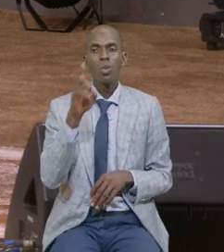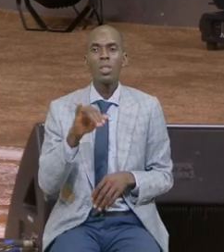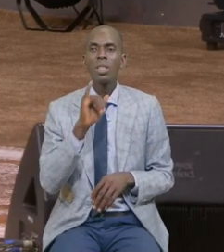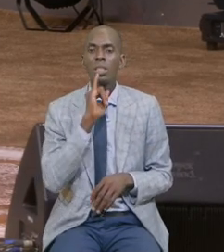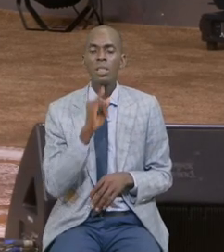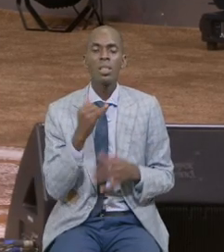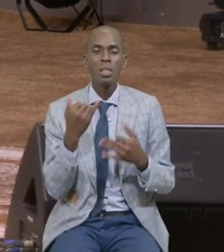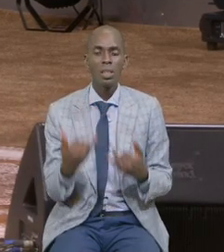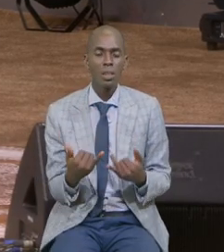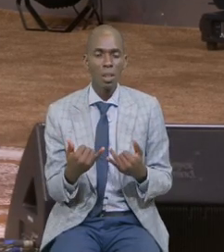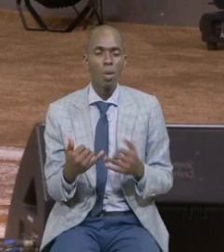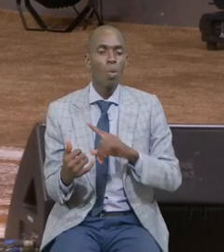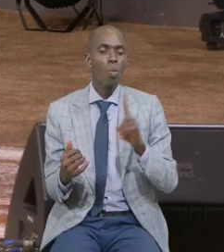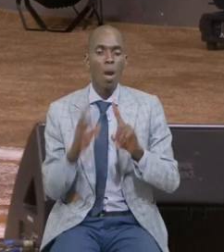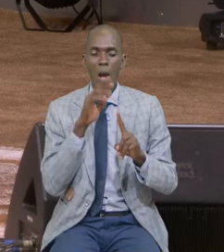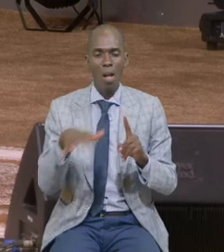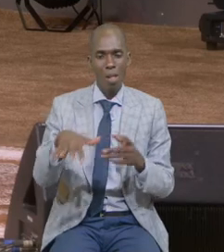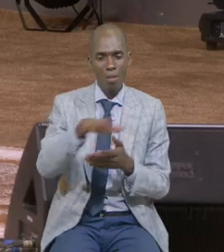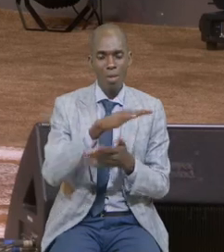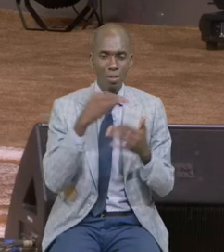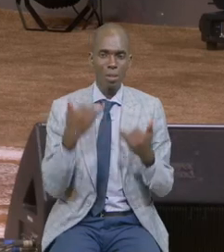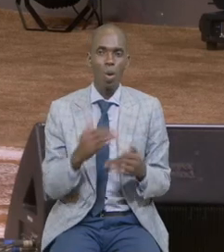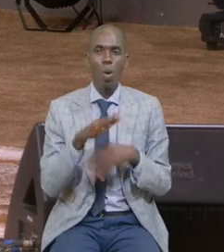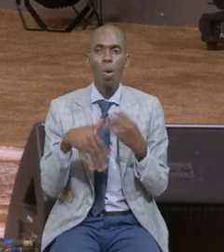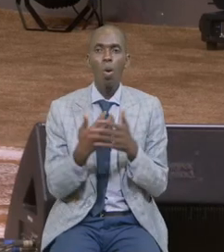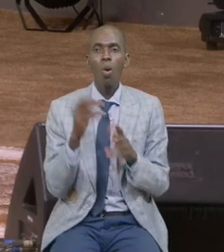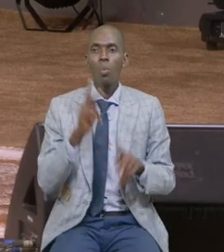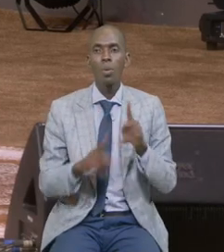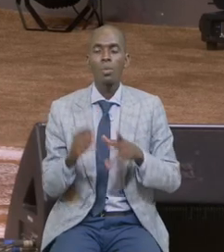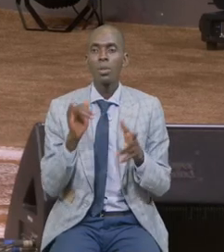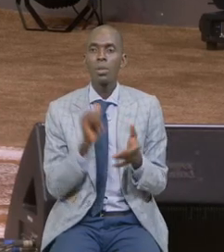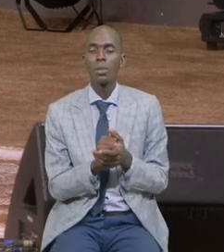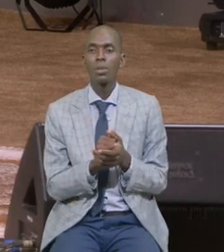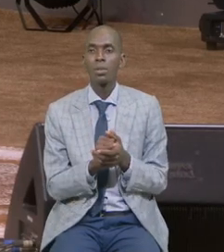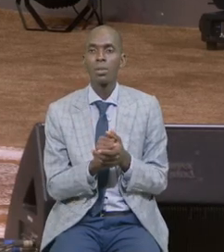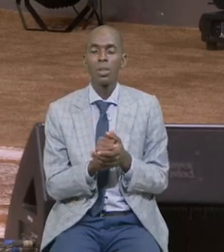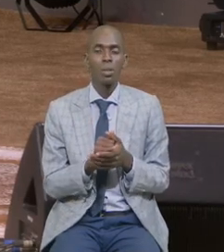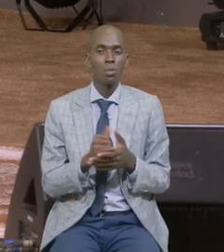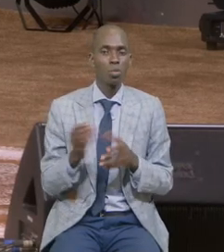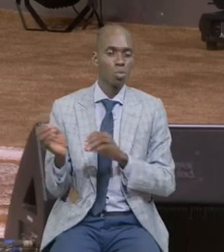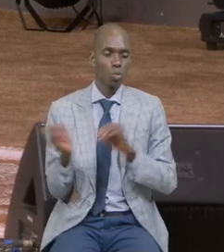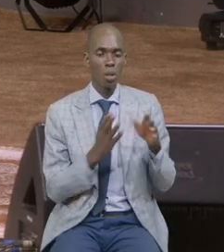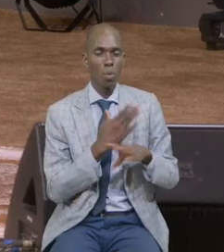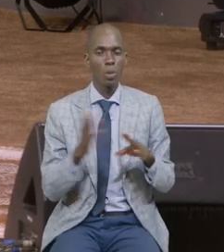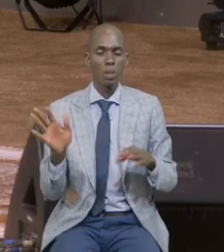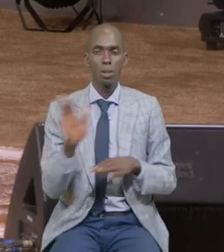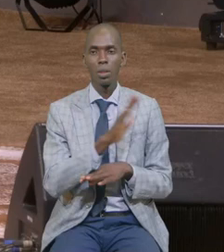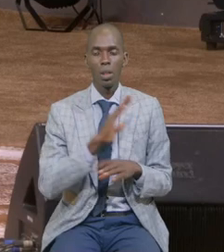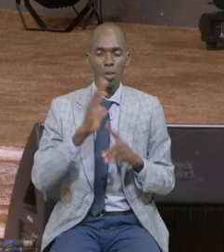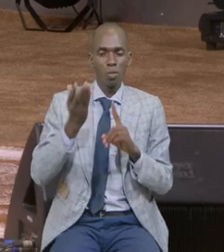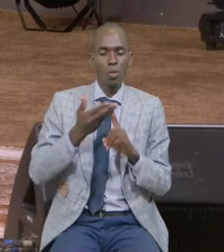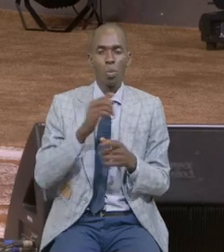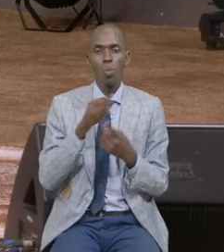they today? All the people that changed their conviction, When they were in Jerusalem,